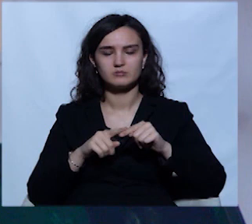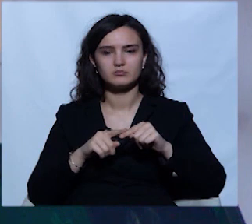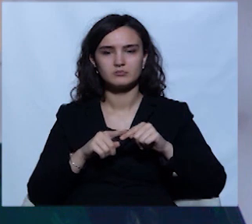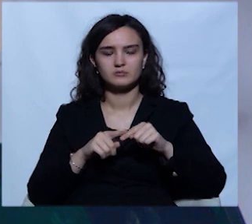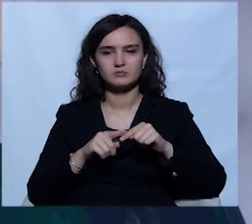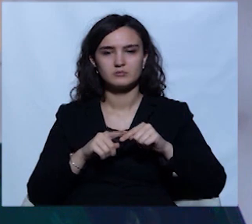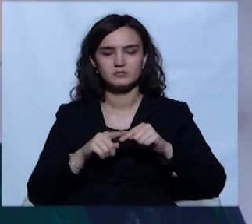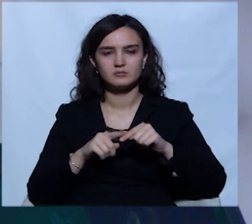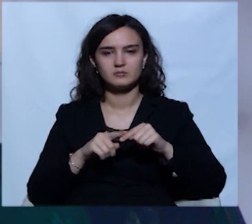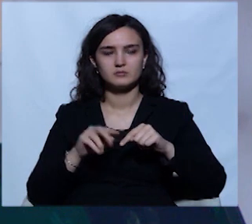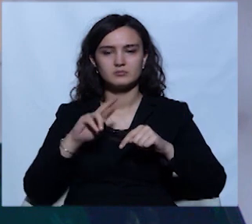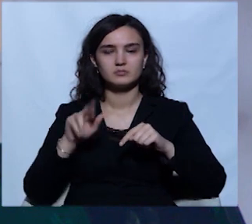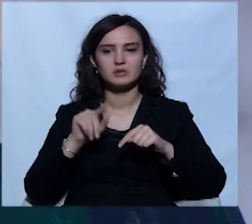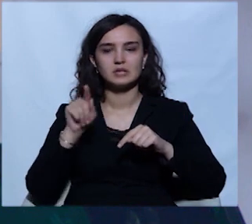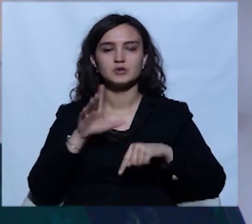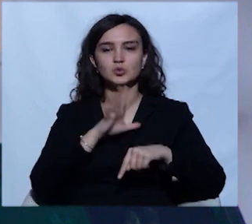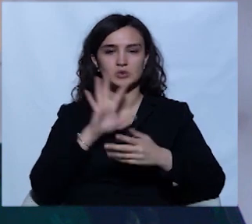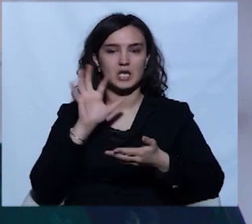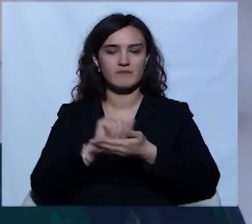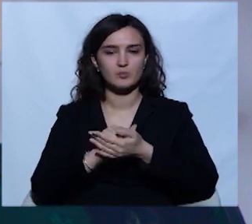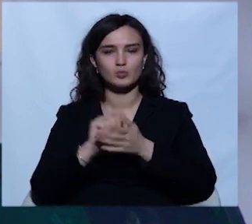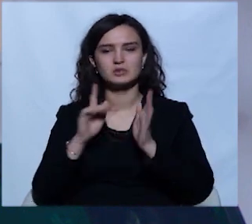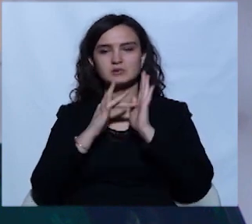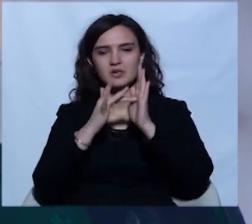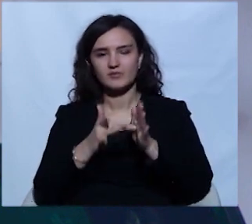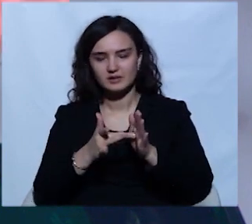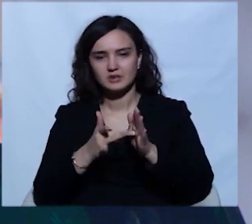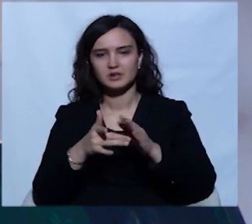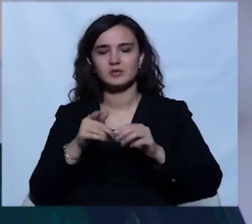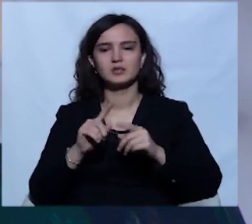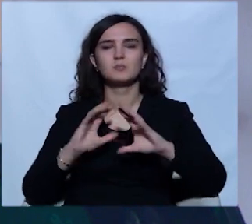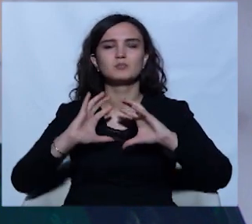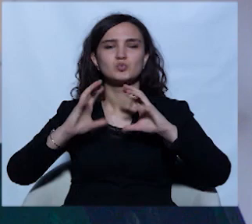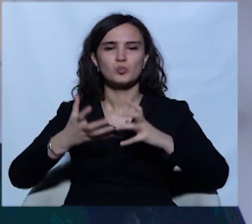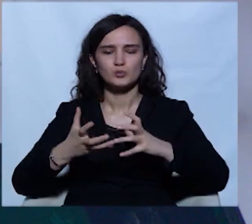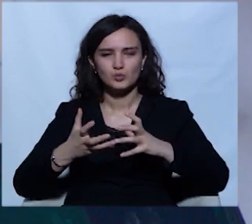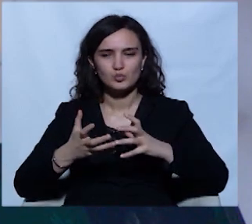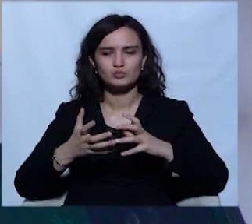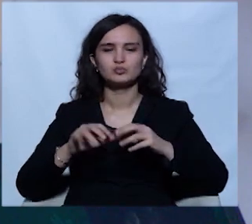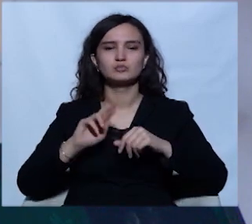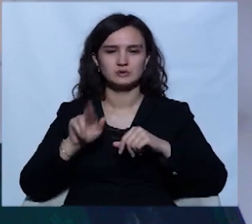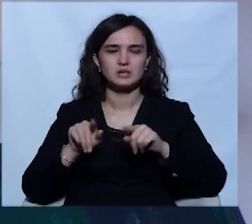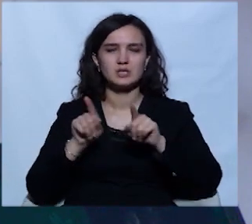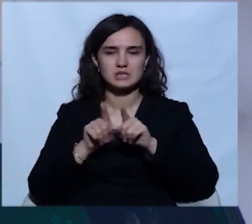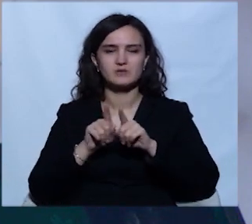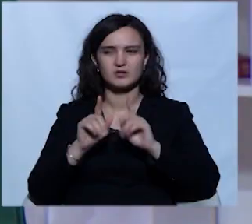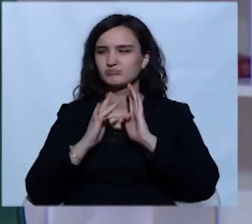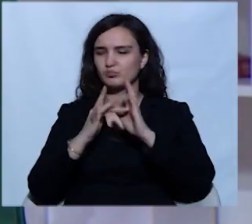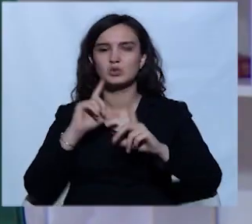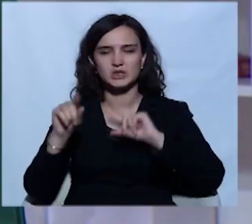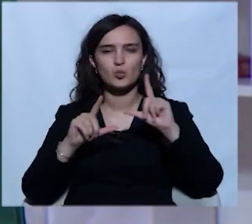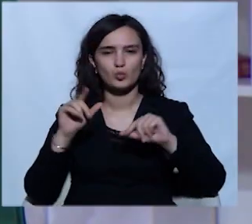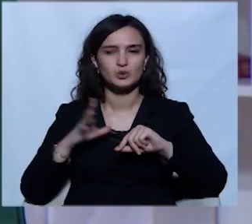mentioned, and he was busy traveling all over the world and getting into all sorts of trouble.